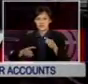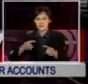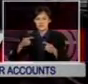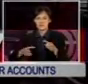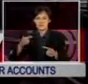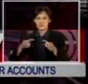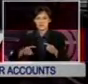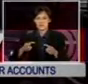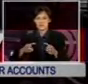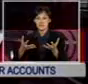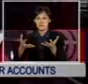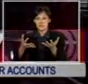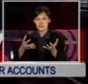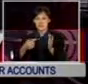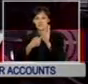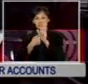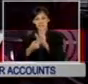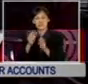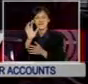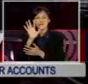to identify the five